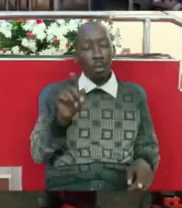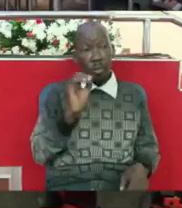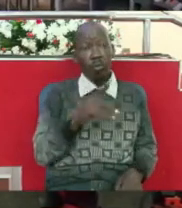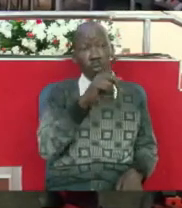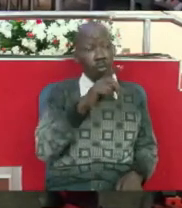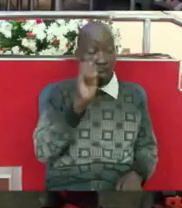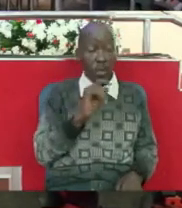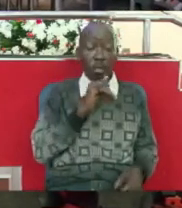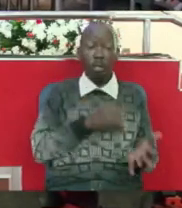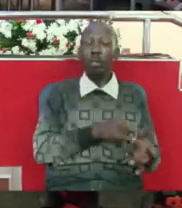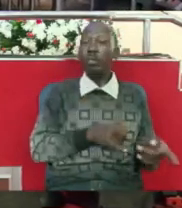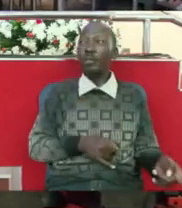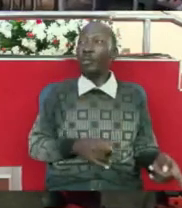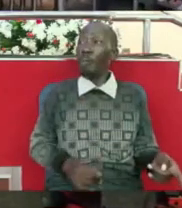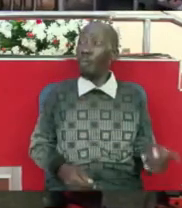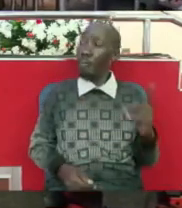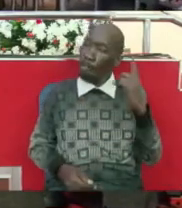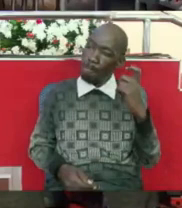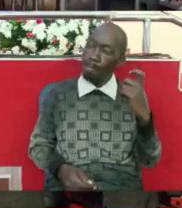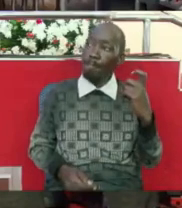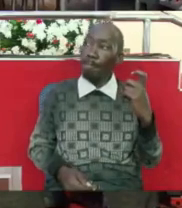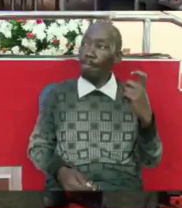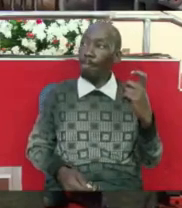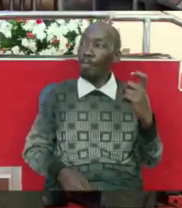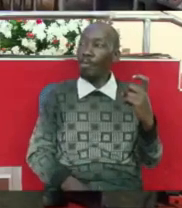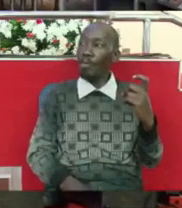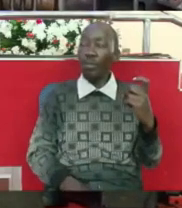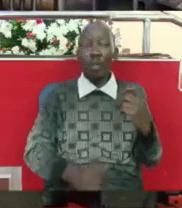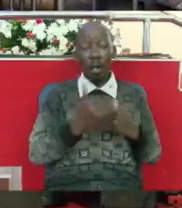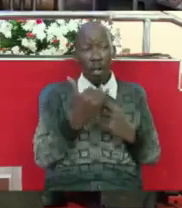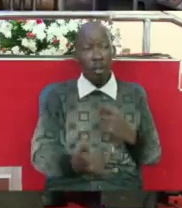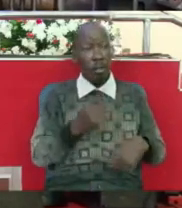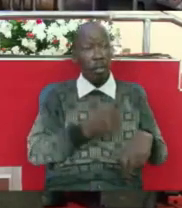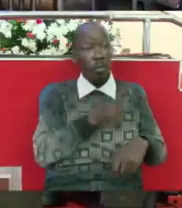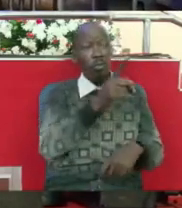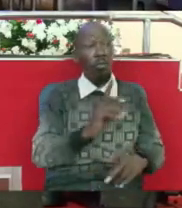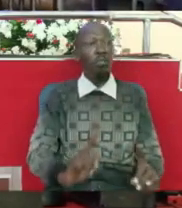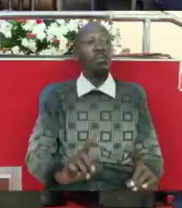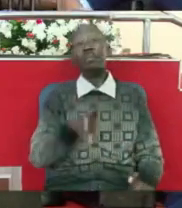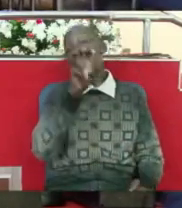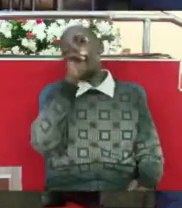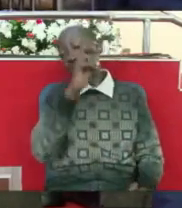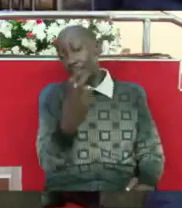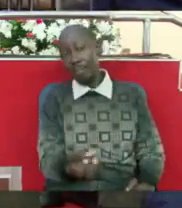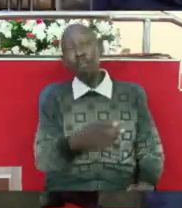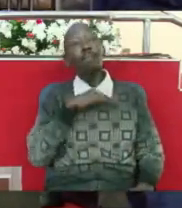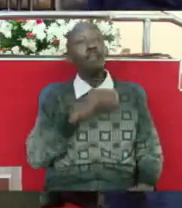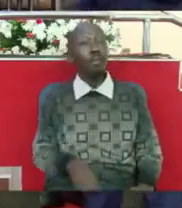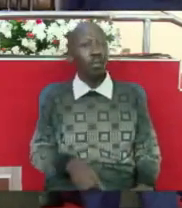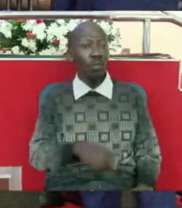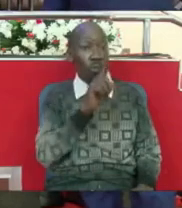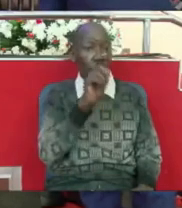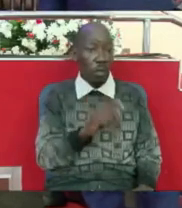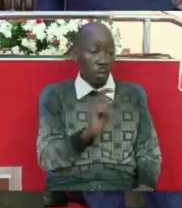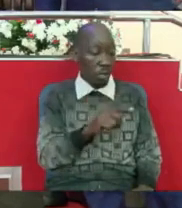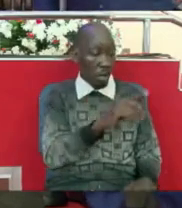it. Wakati unahitaji. Now when you die. Unapoaga. Do you need to take